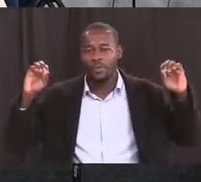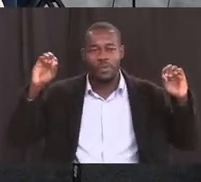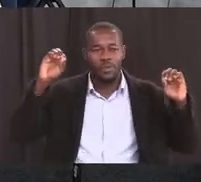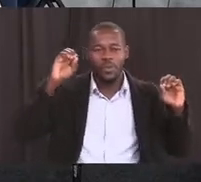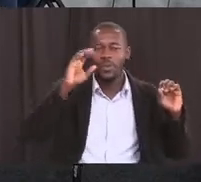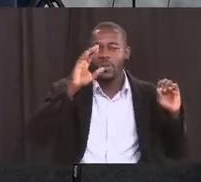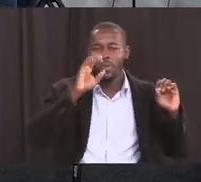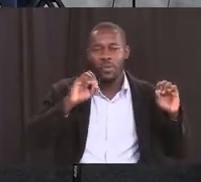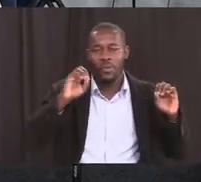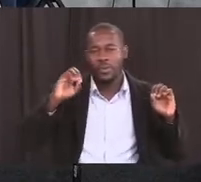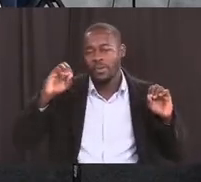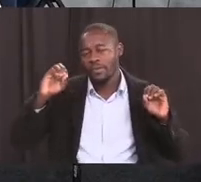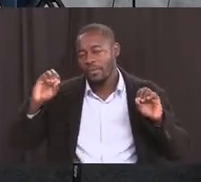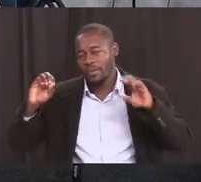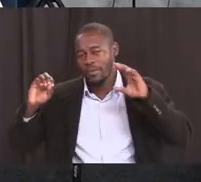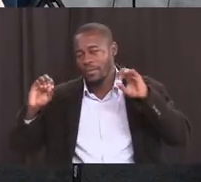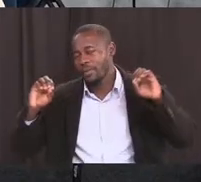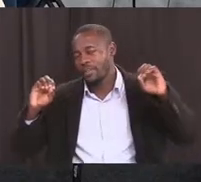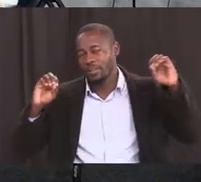ooh,